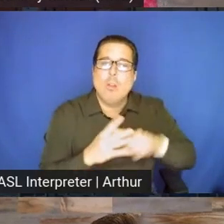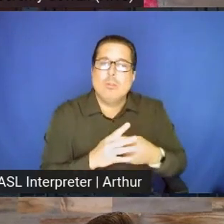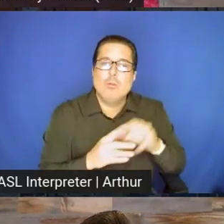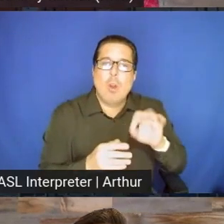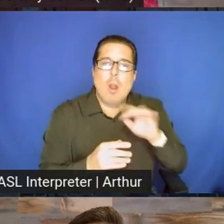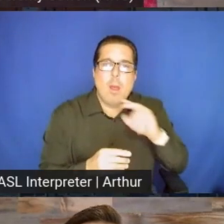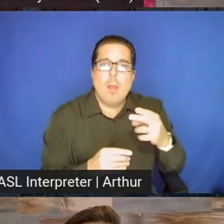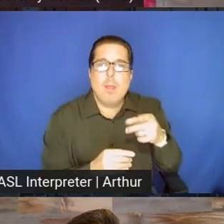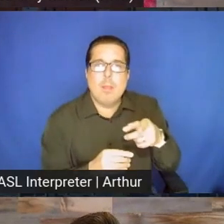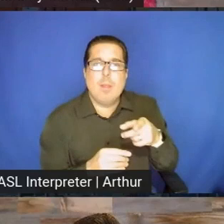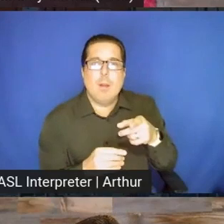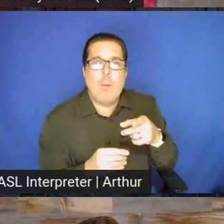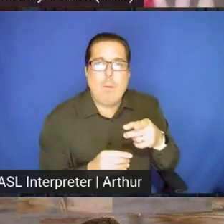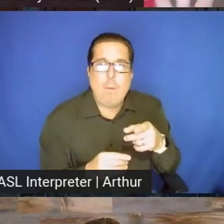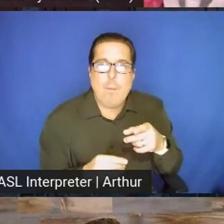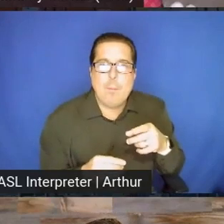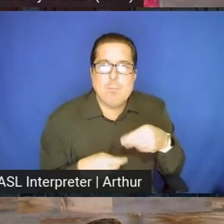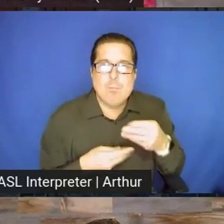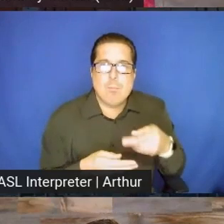provisioned already.